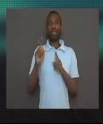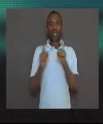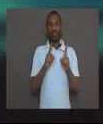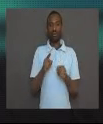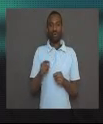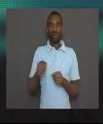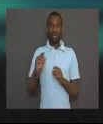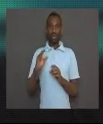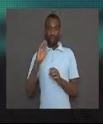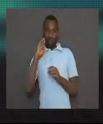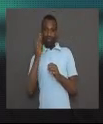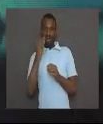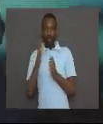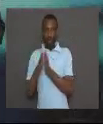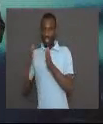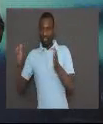jet effect.